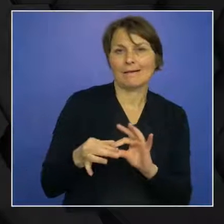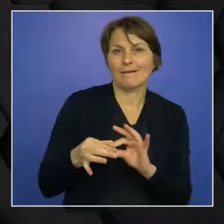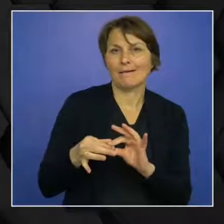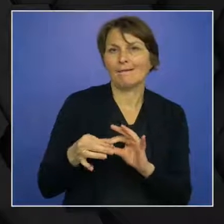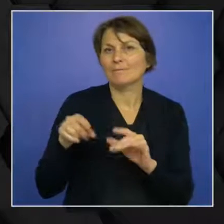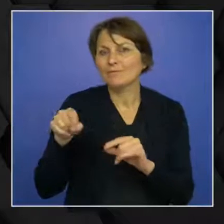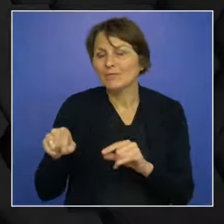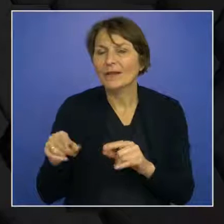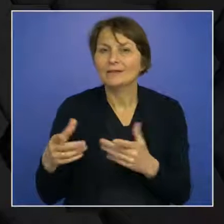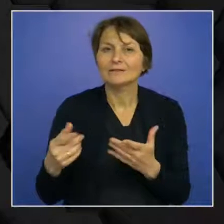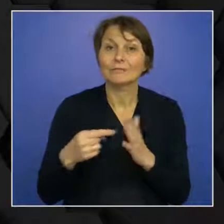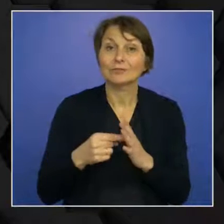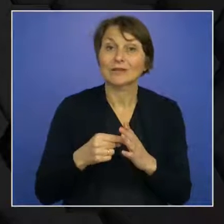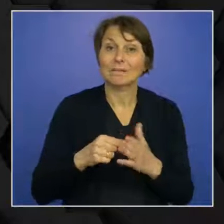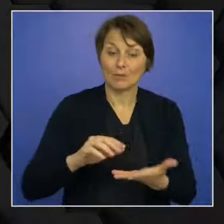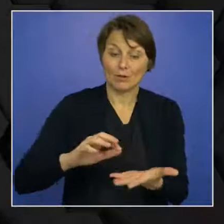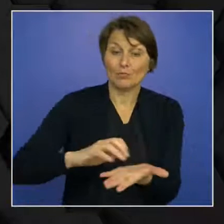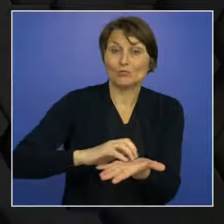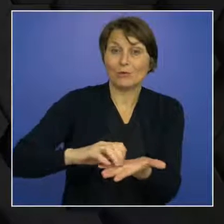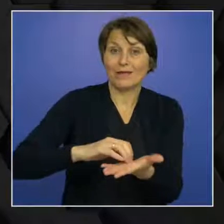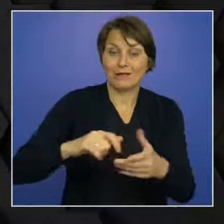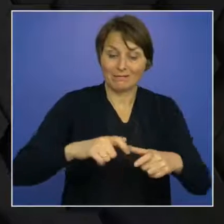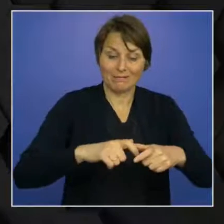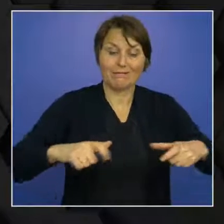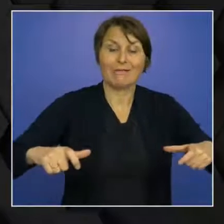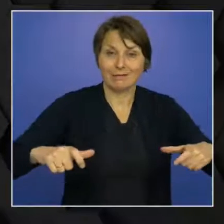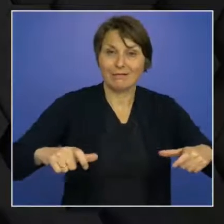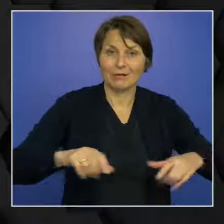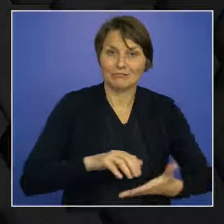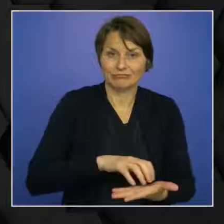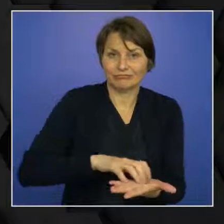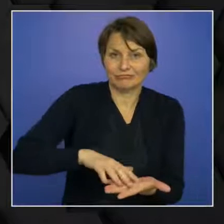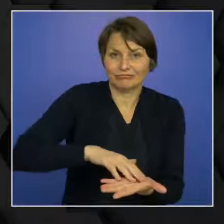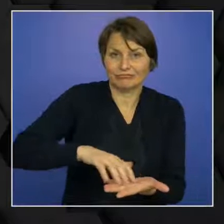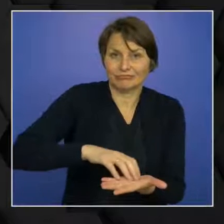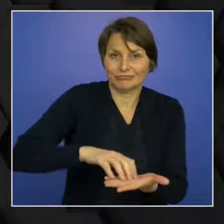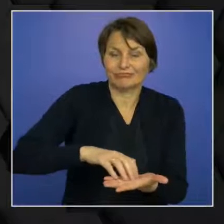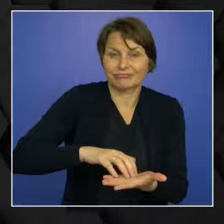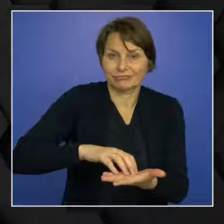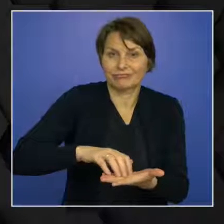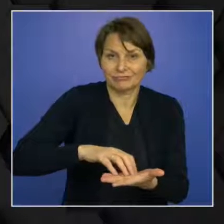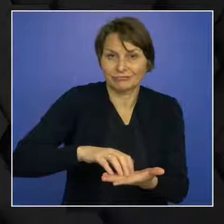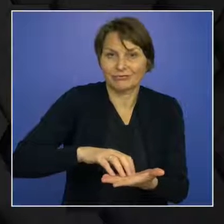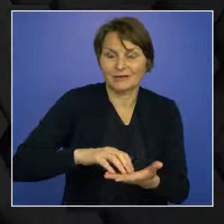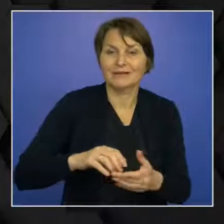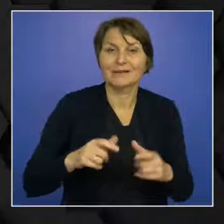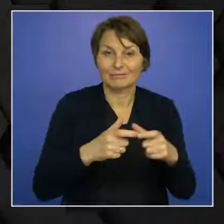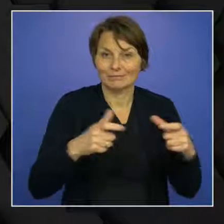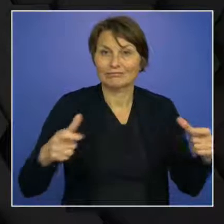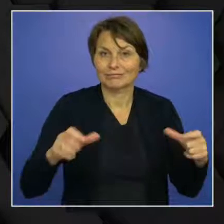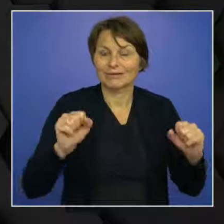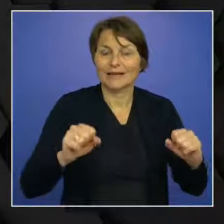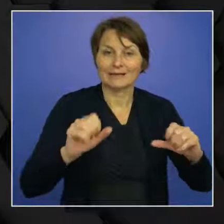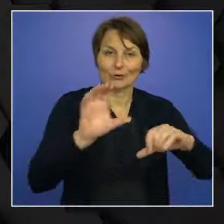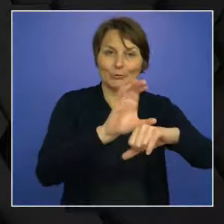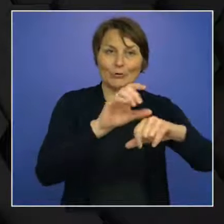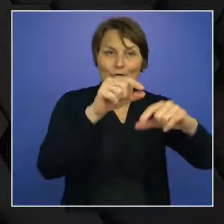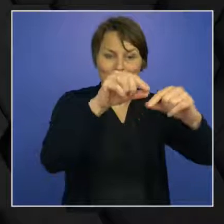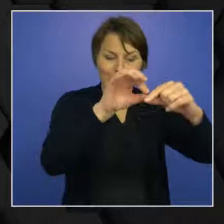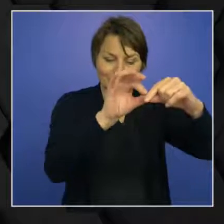Braille line. I don't know the exact word in English, but in Dutch it is Braille-regel. Yeah.